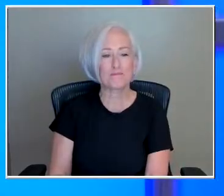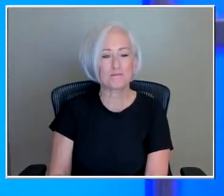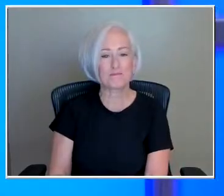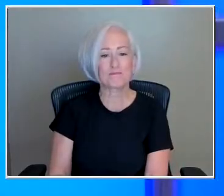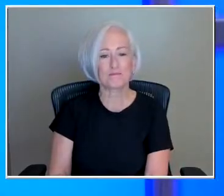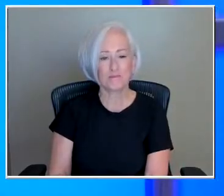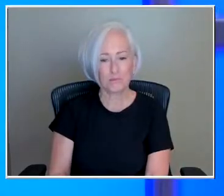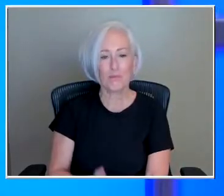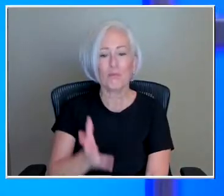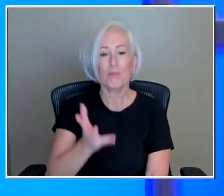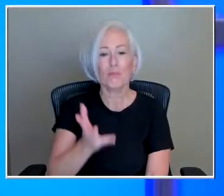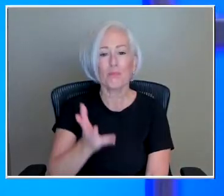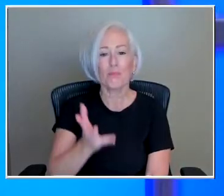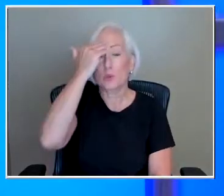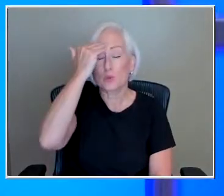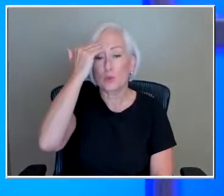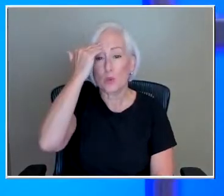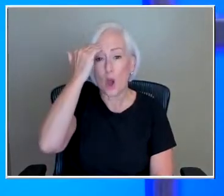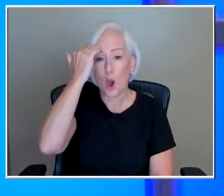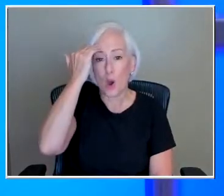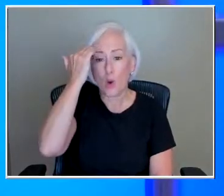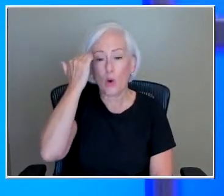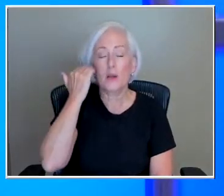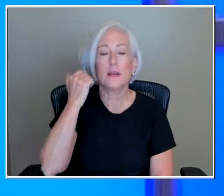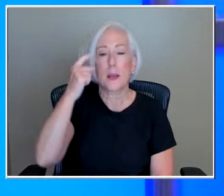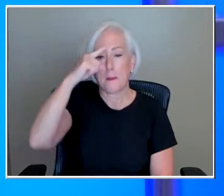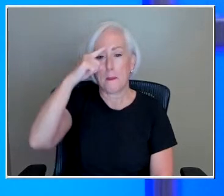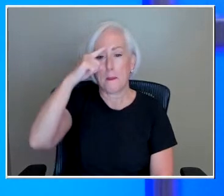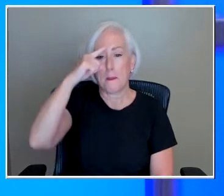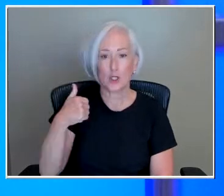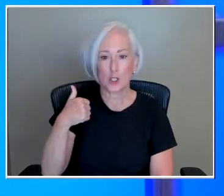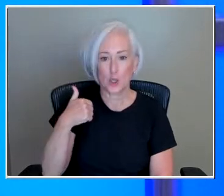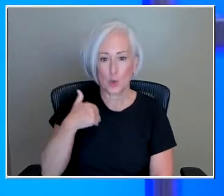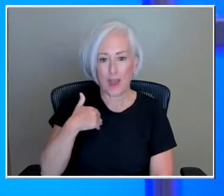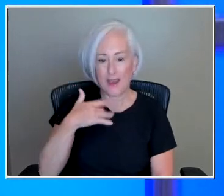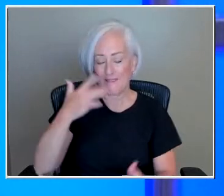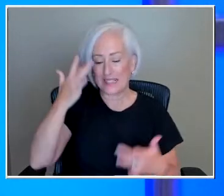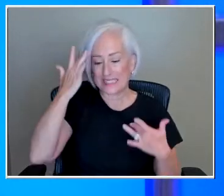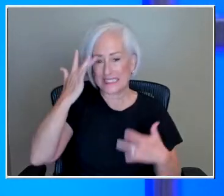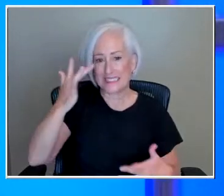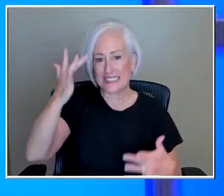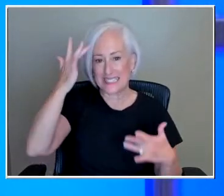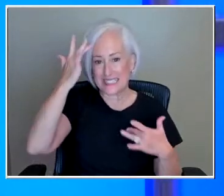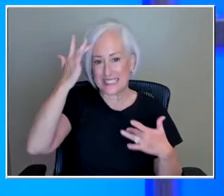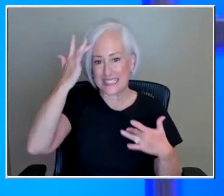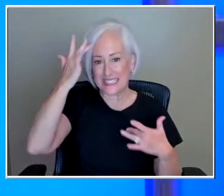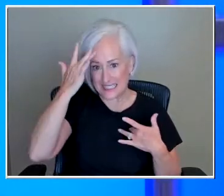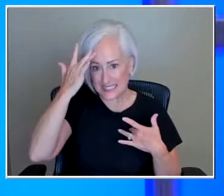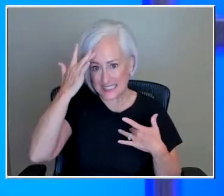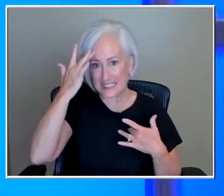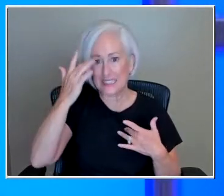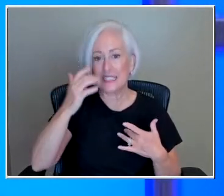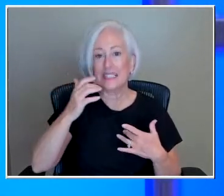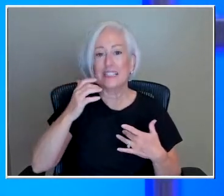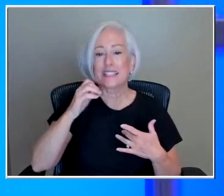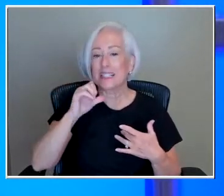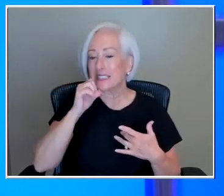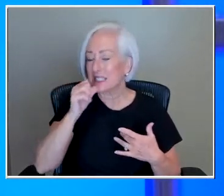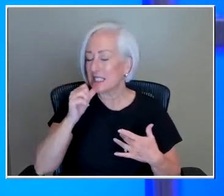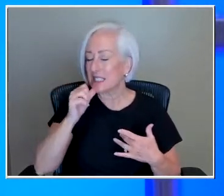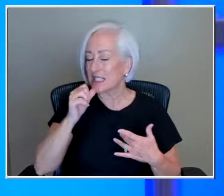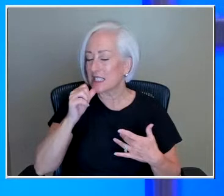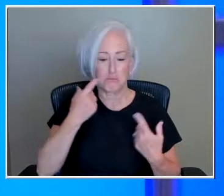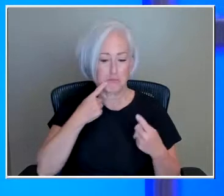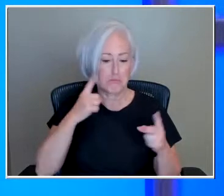that just because you have a disease that's not being treated very well with medication doesn't mean that's the end